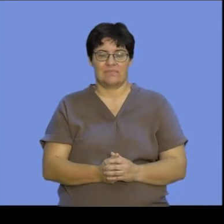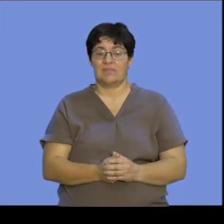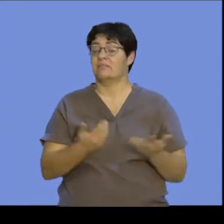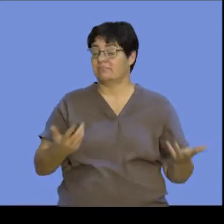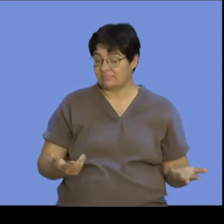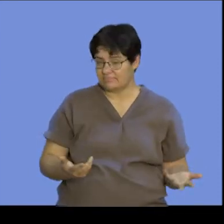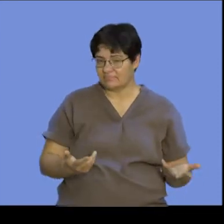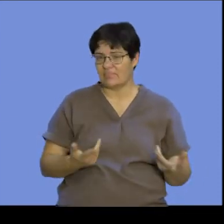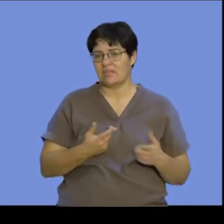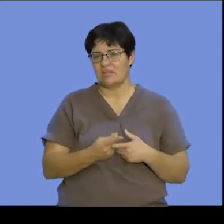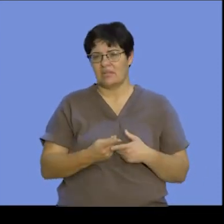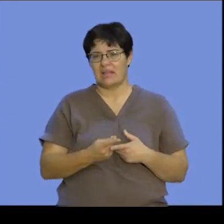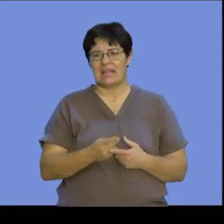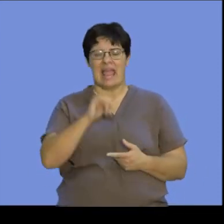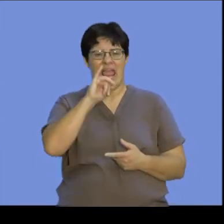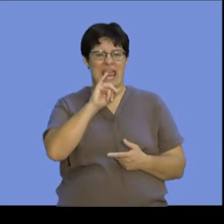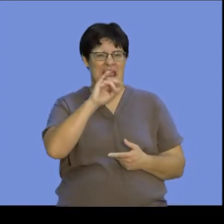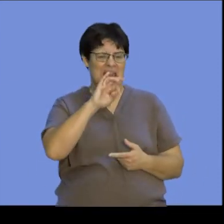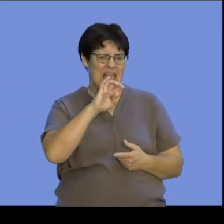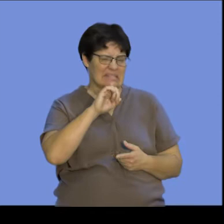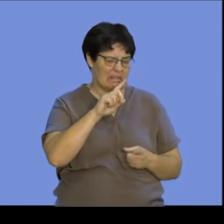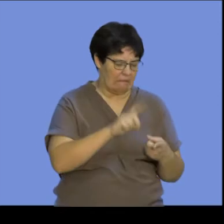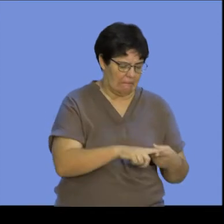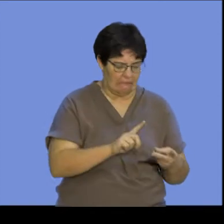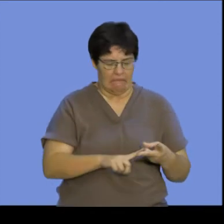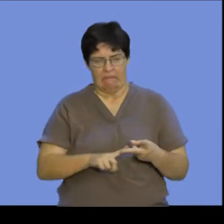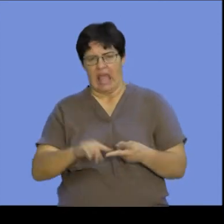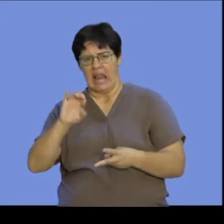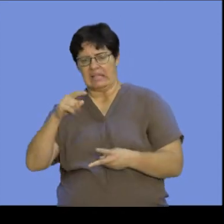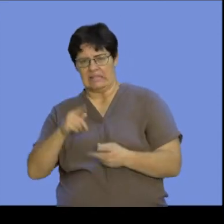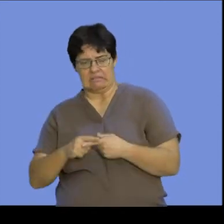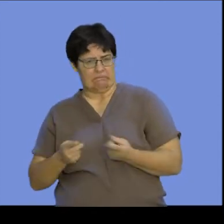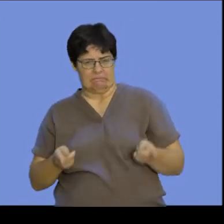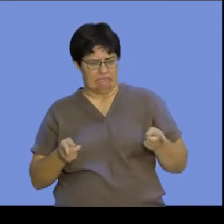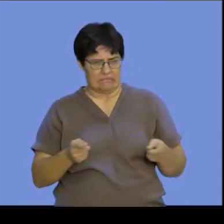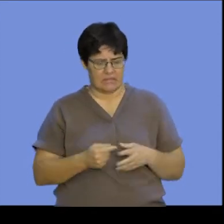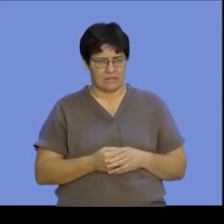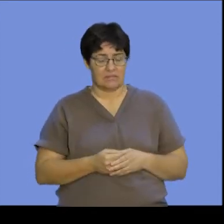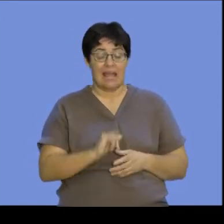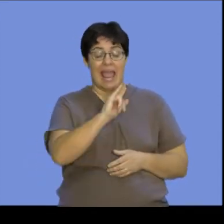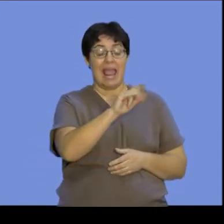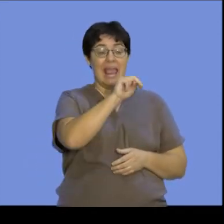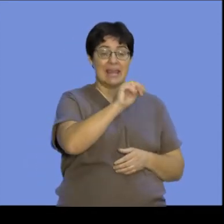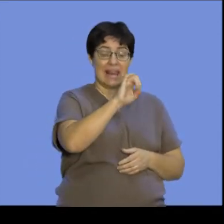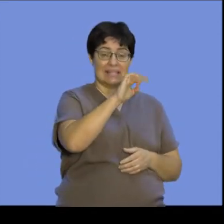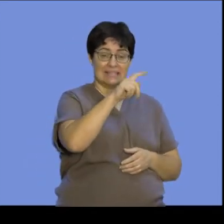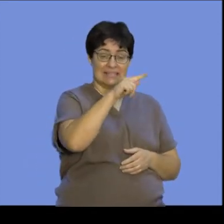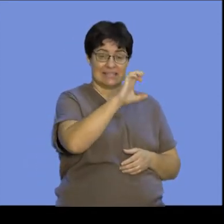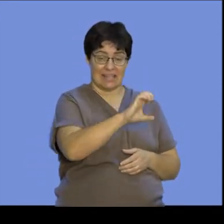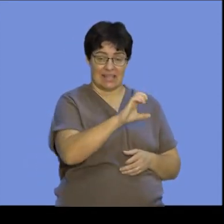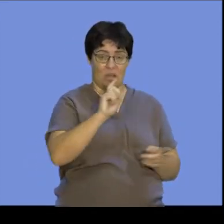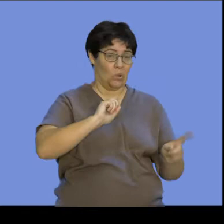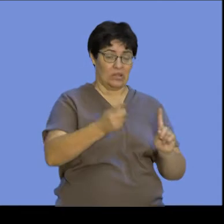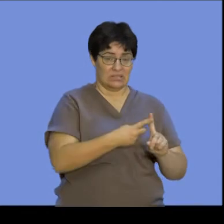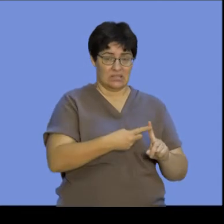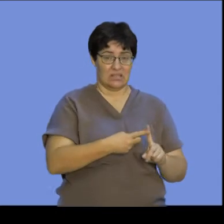this inelastic collision. And in elastic collision, the total kinetic